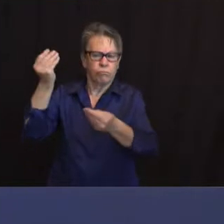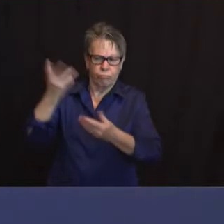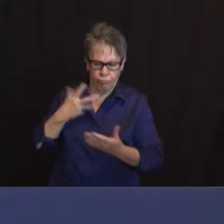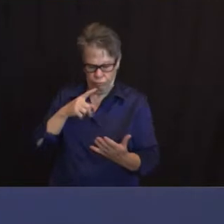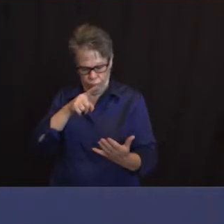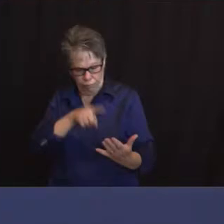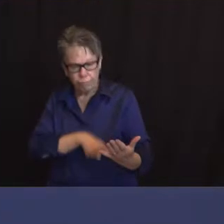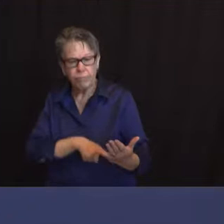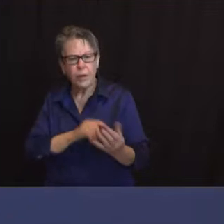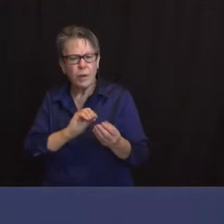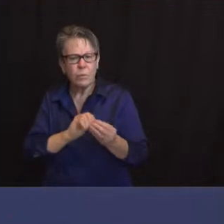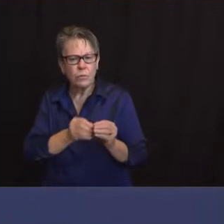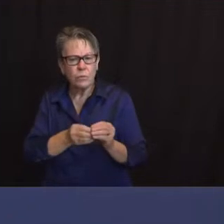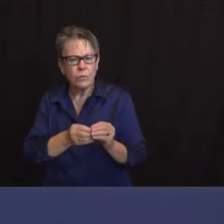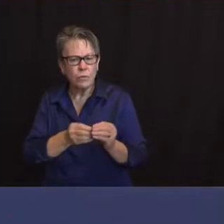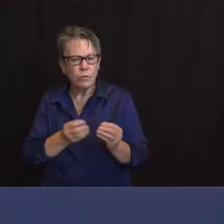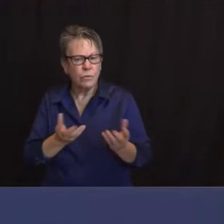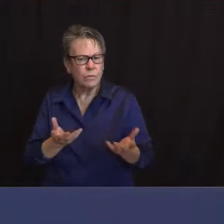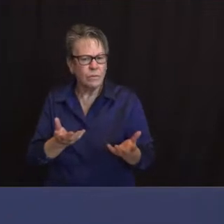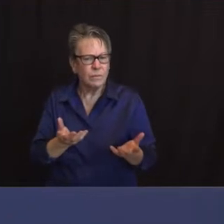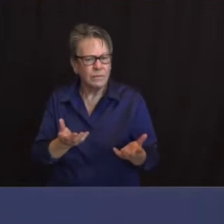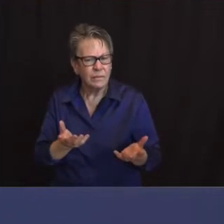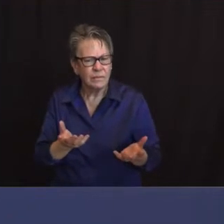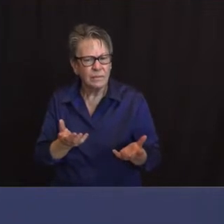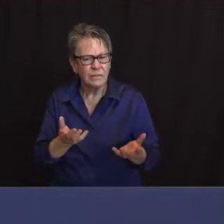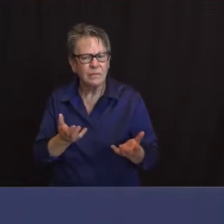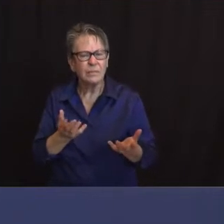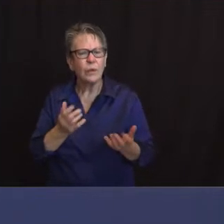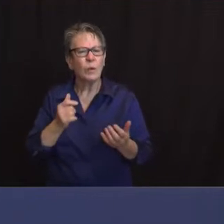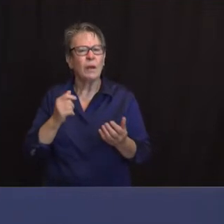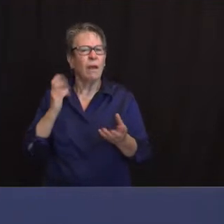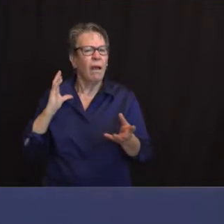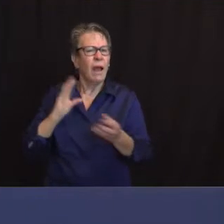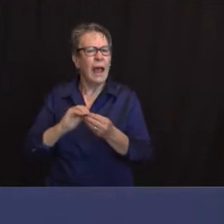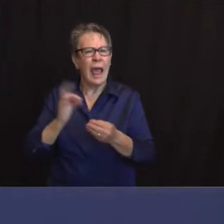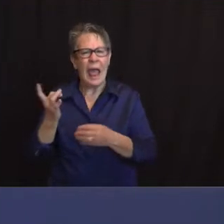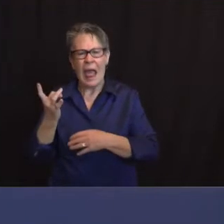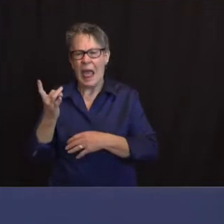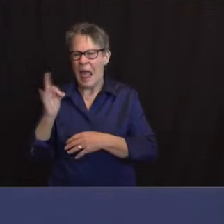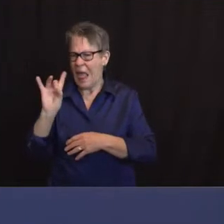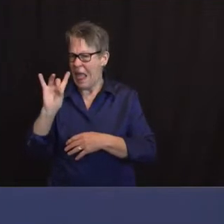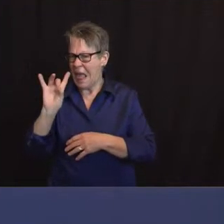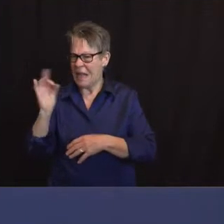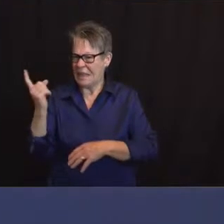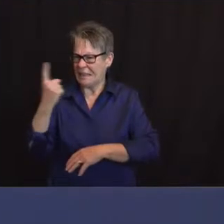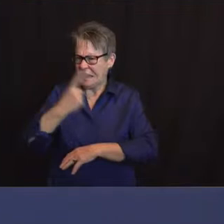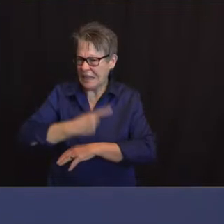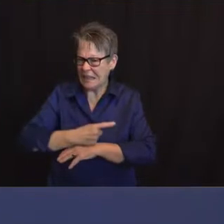days. I'm going back 8 days, 2,225, 2,329,